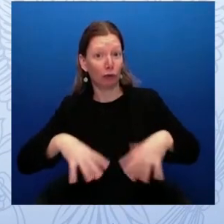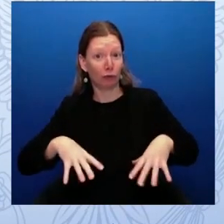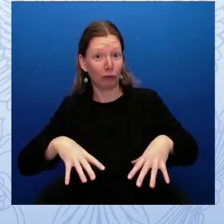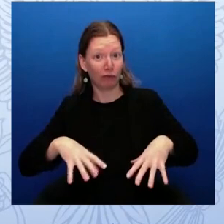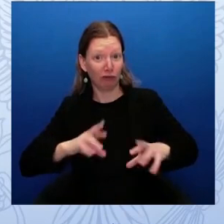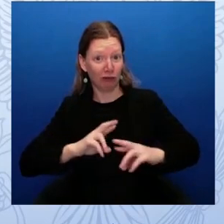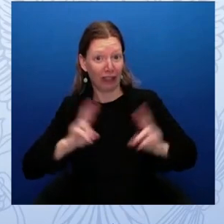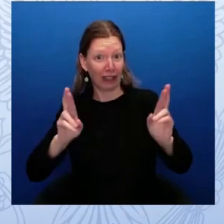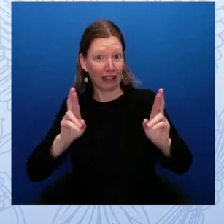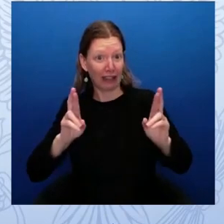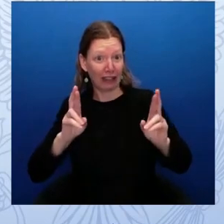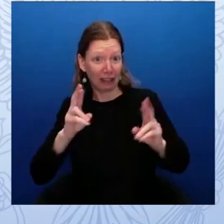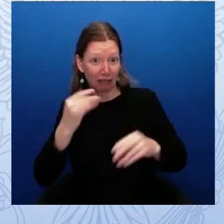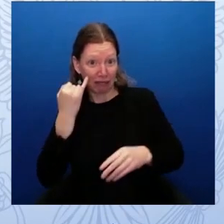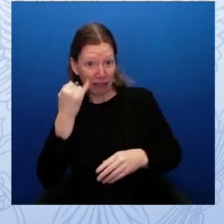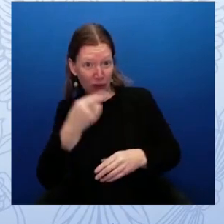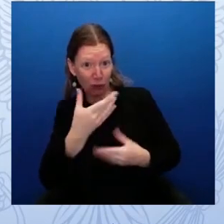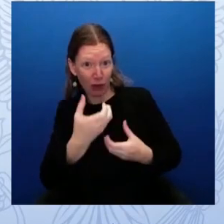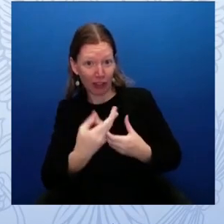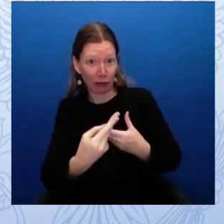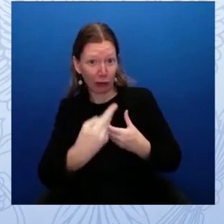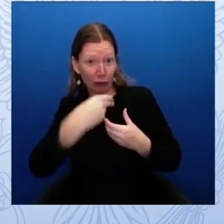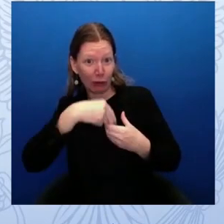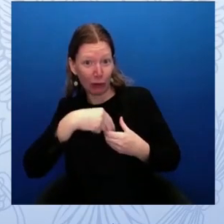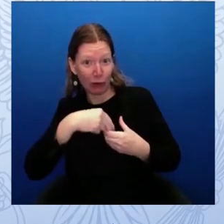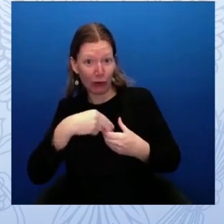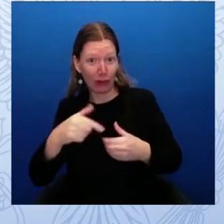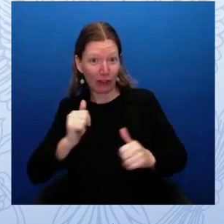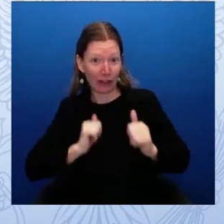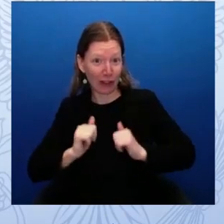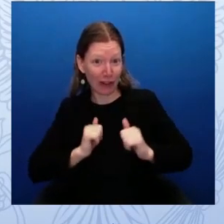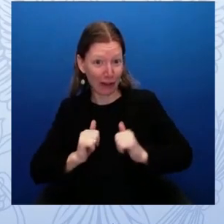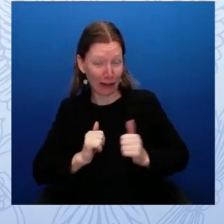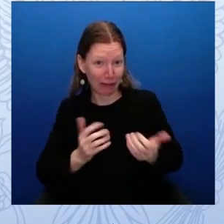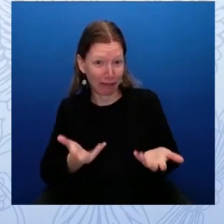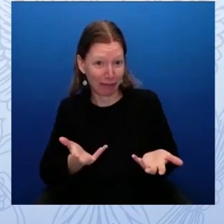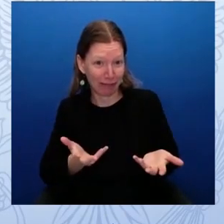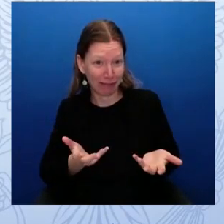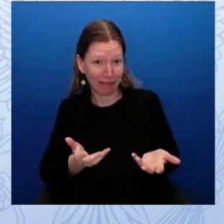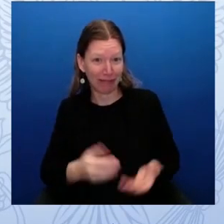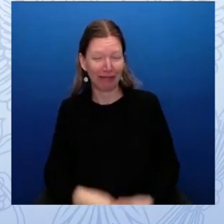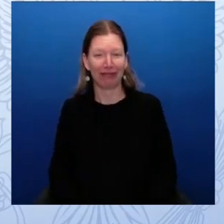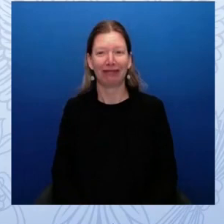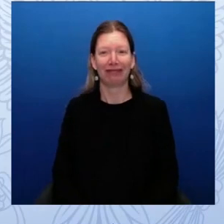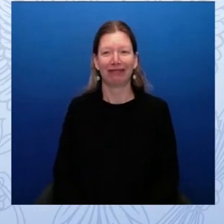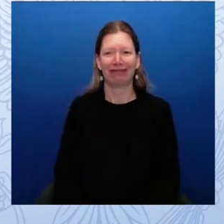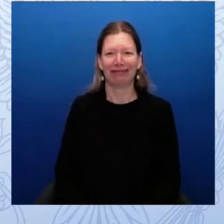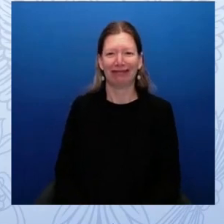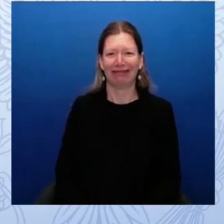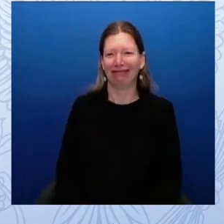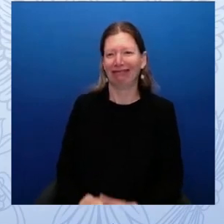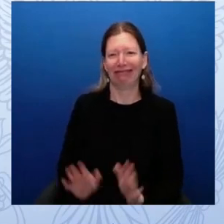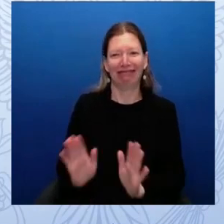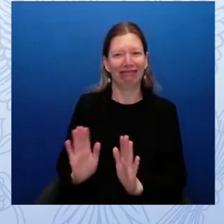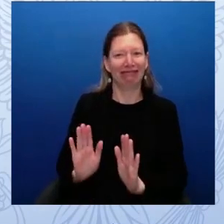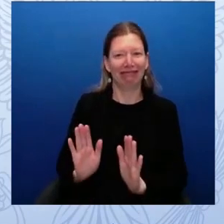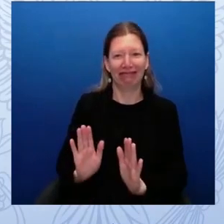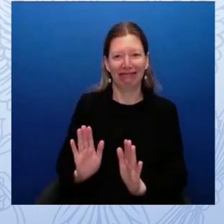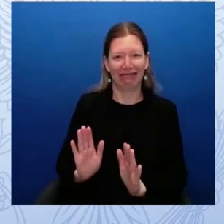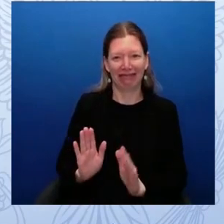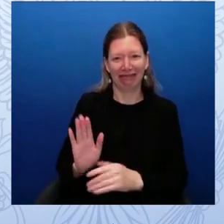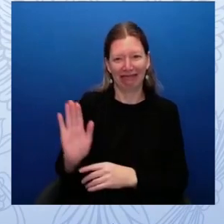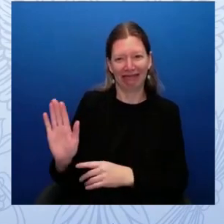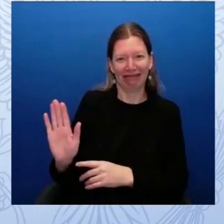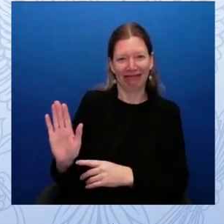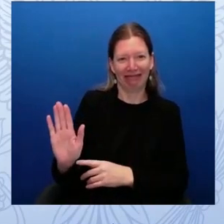be part of the... Is it yours or is it theirs? It's one of theirs. And we can do a really good... We could do